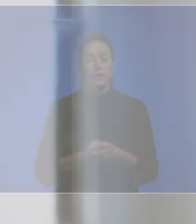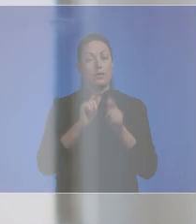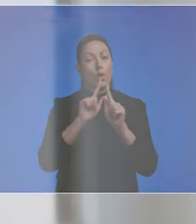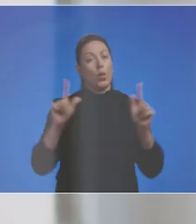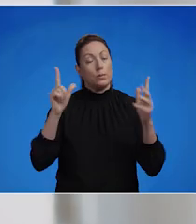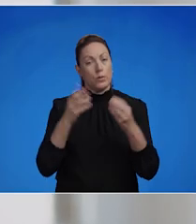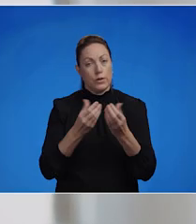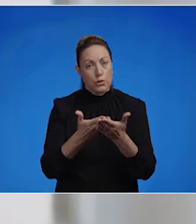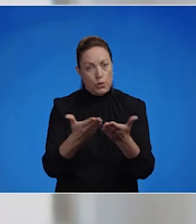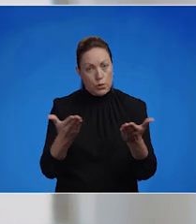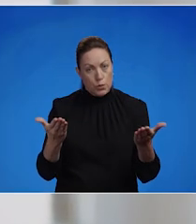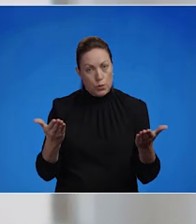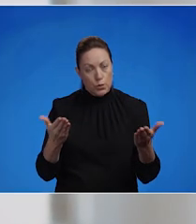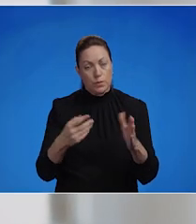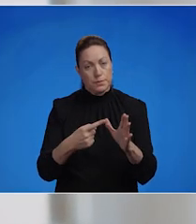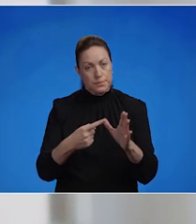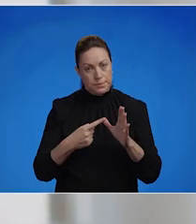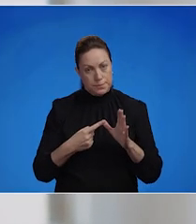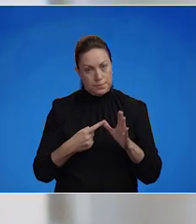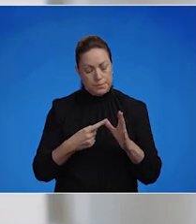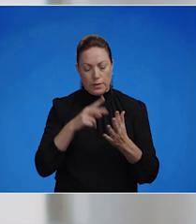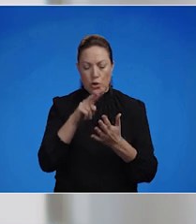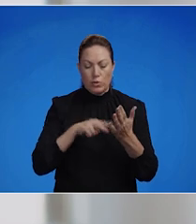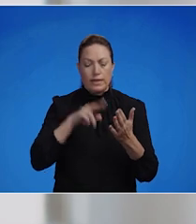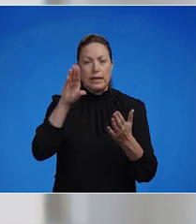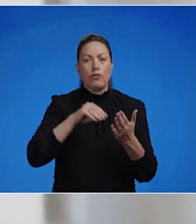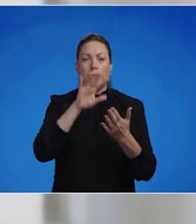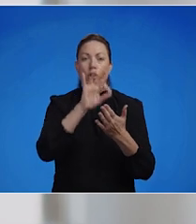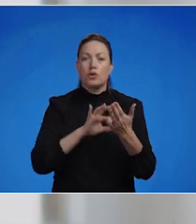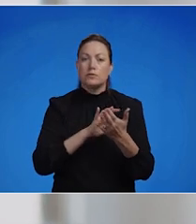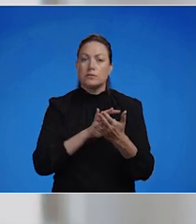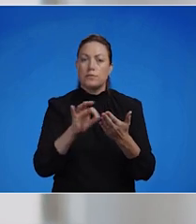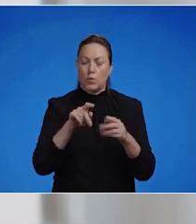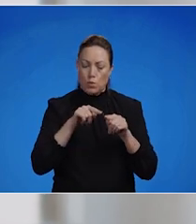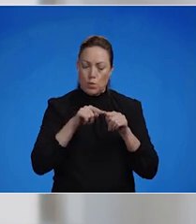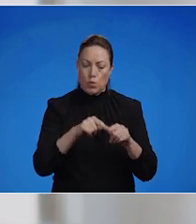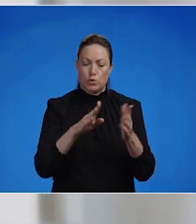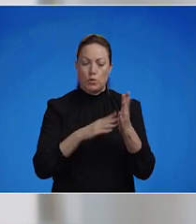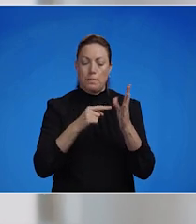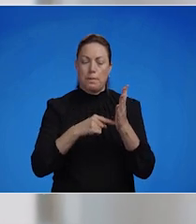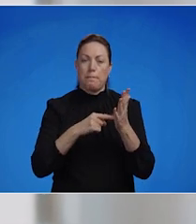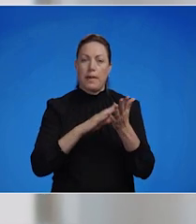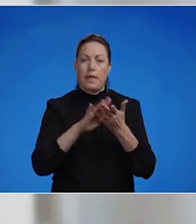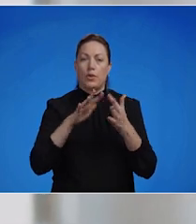The Lord be with you. And with your spirit. A reading from the Holy Gospel according to Matthew.